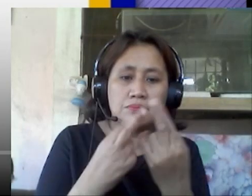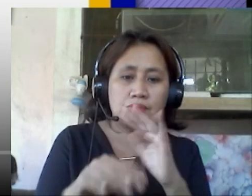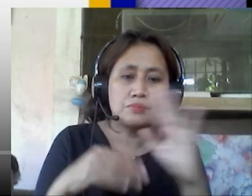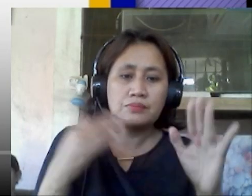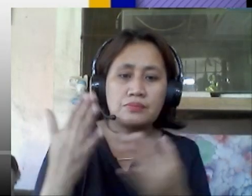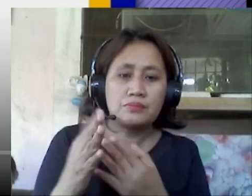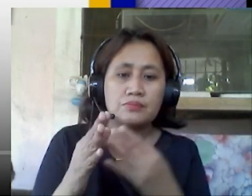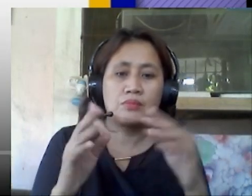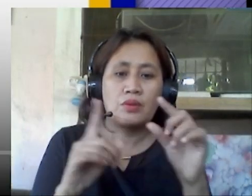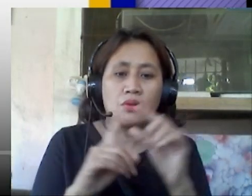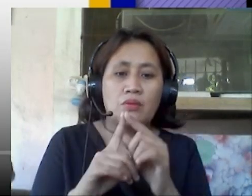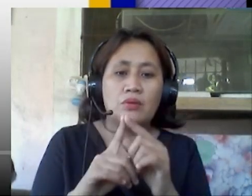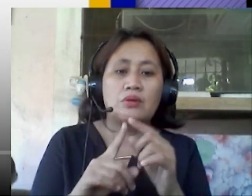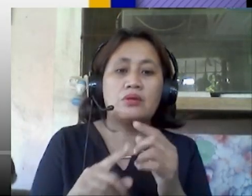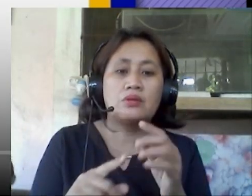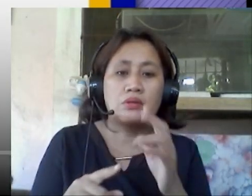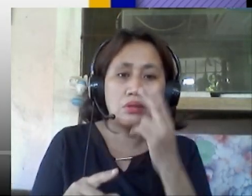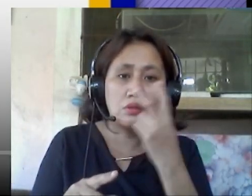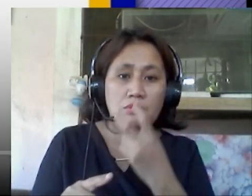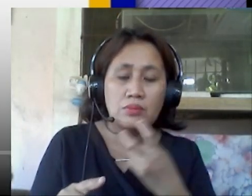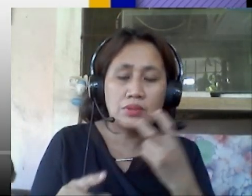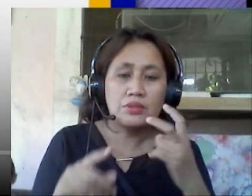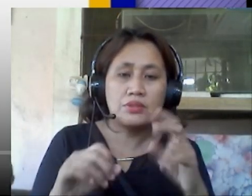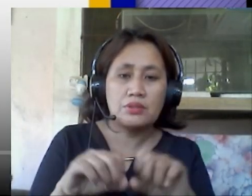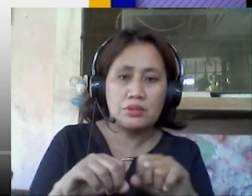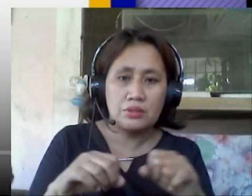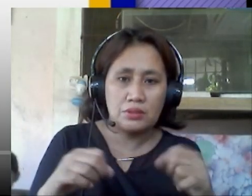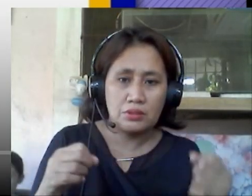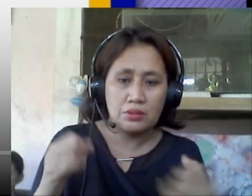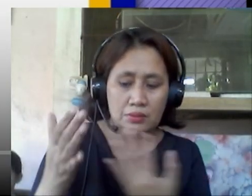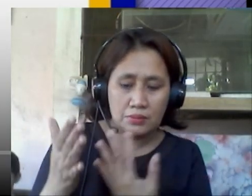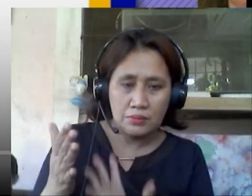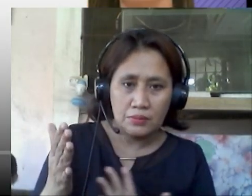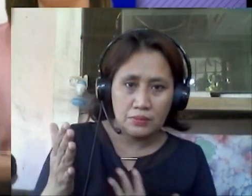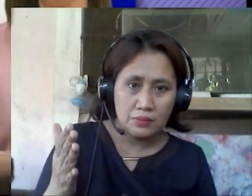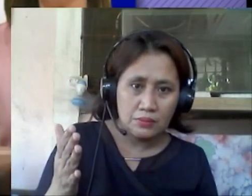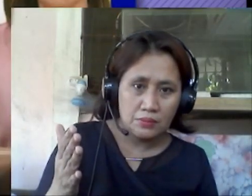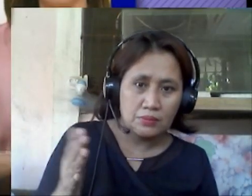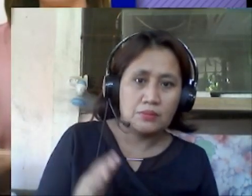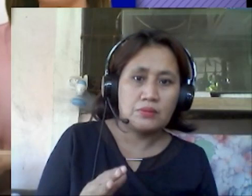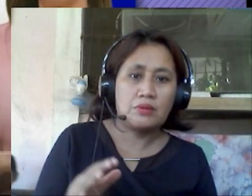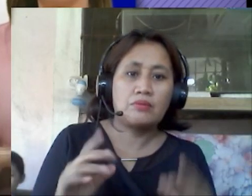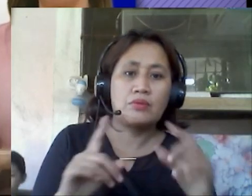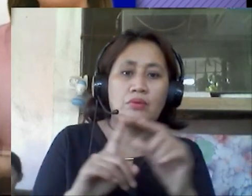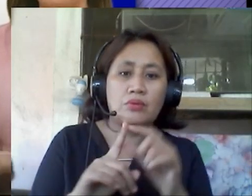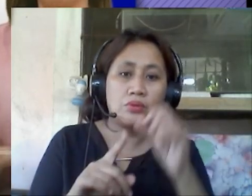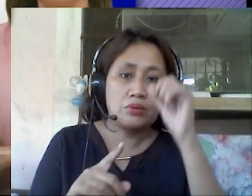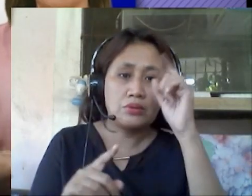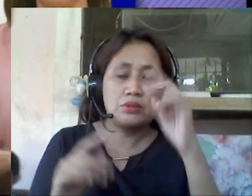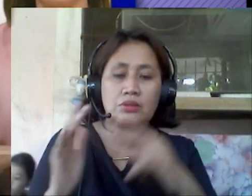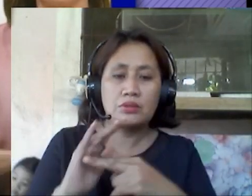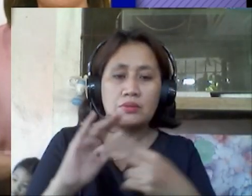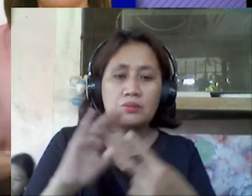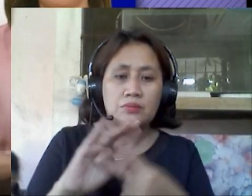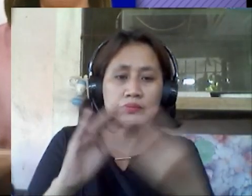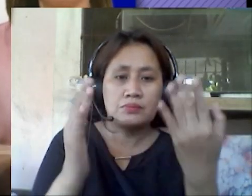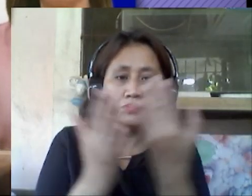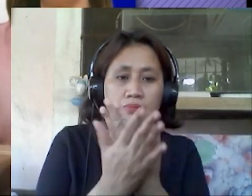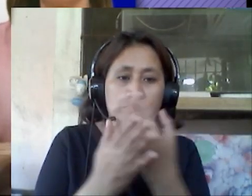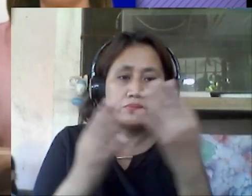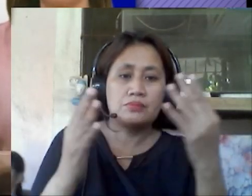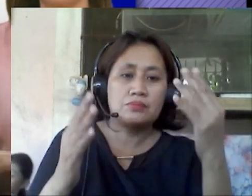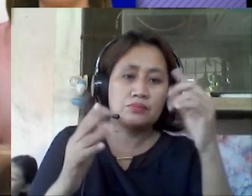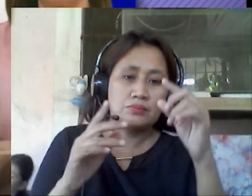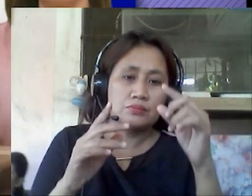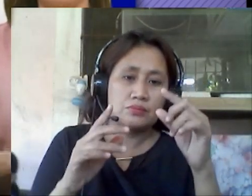the sentence. Next, we have list or series clue. To understand the meaning of the unknown word, it